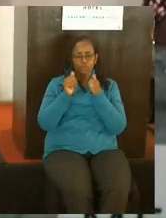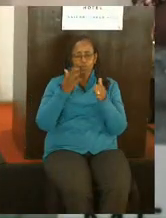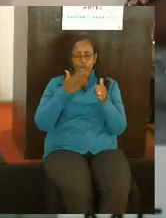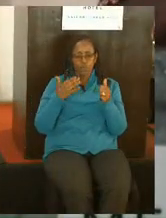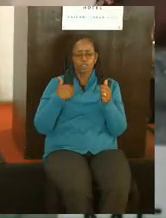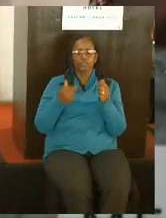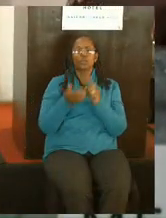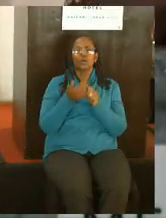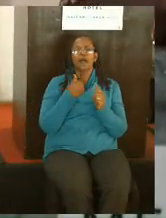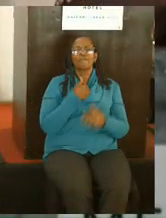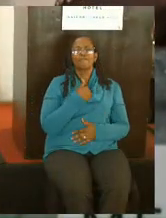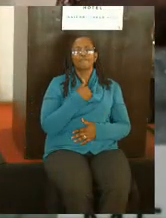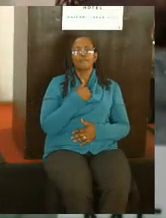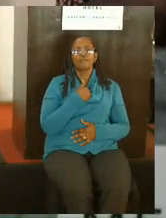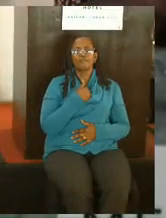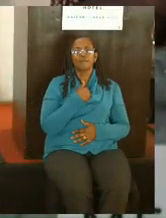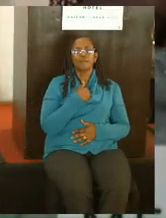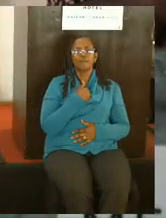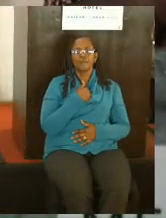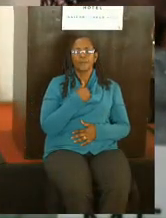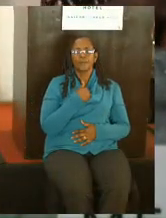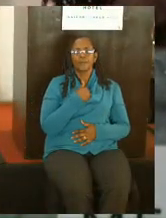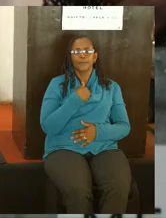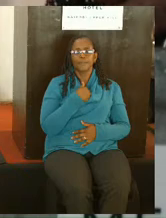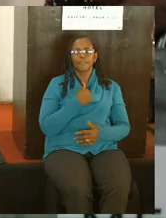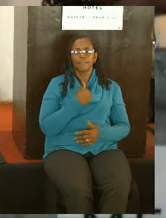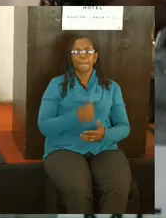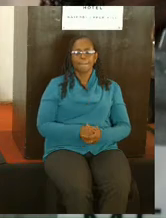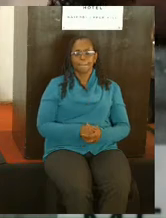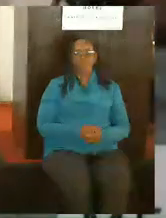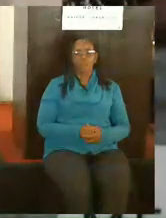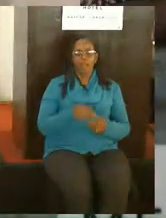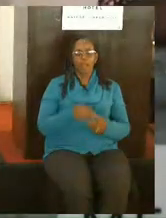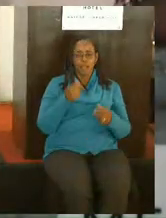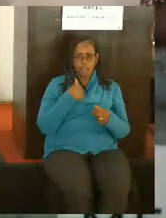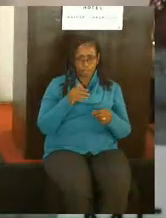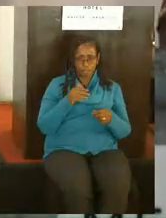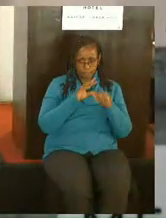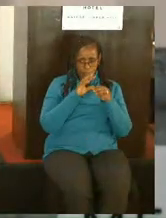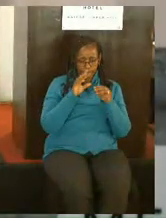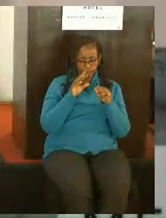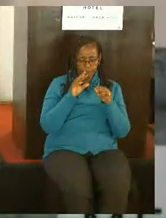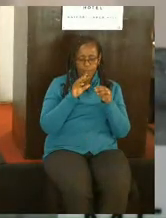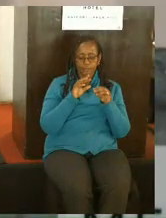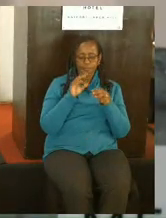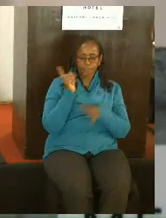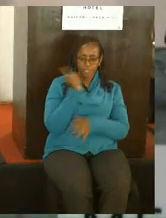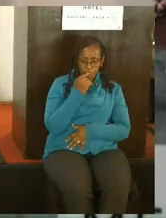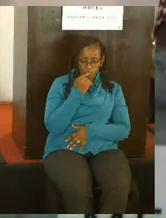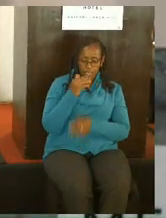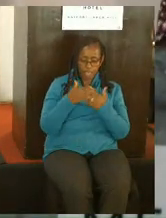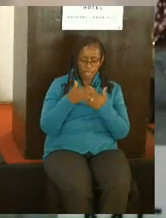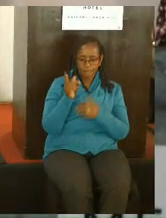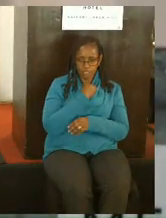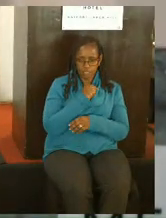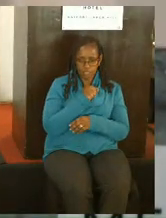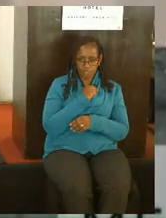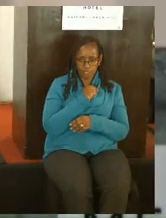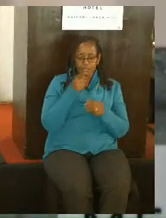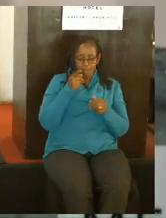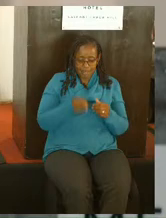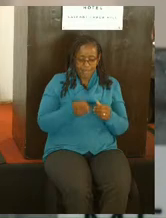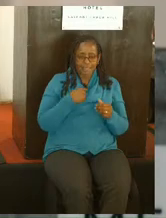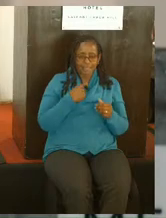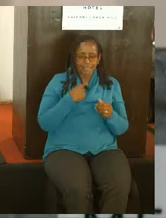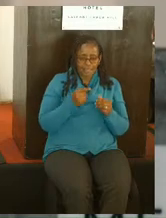be now finishing um because this has told we are beginning we have